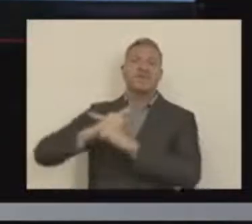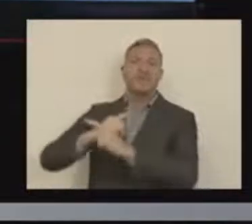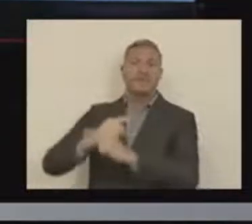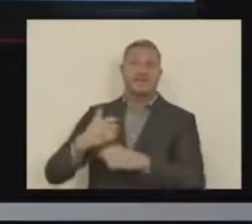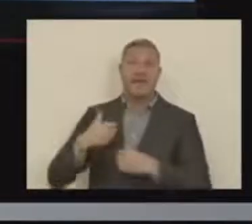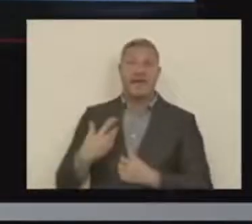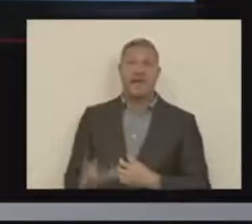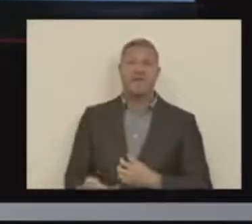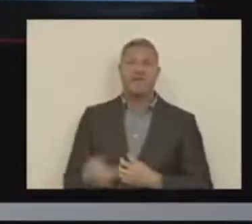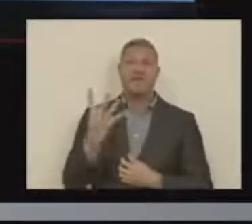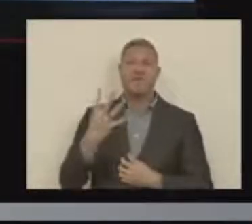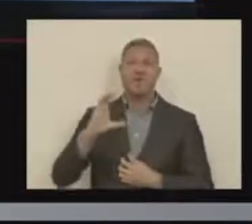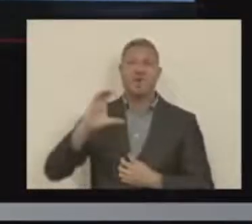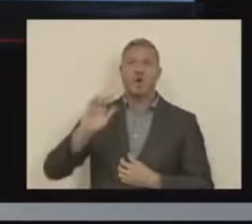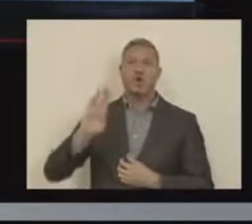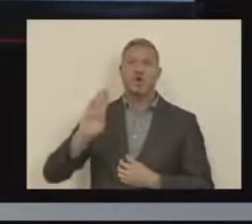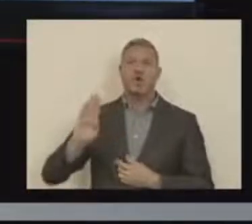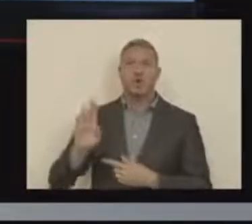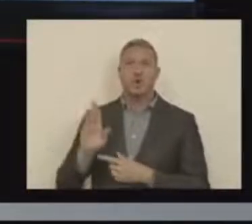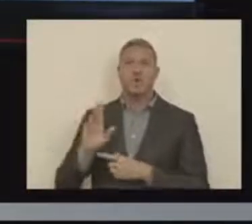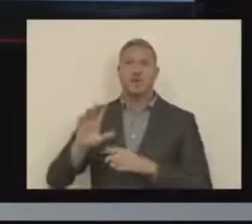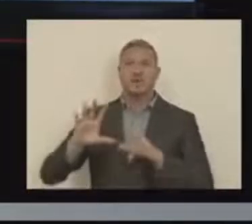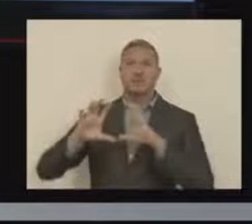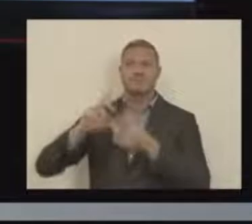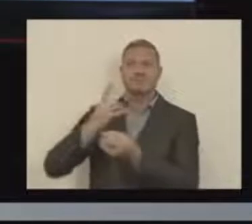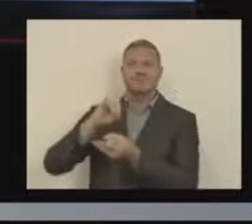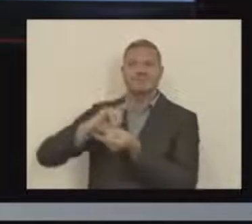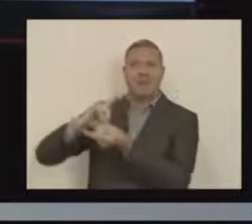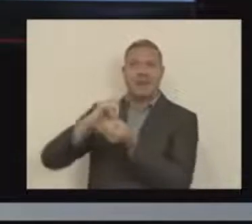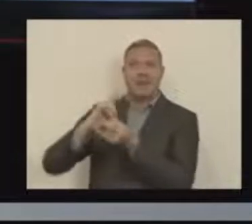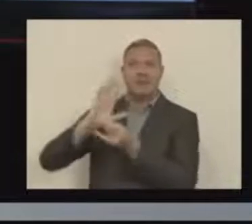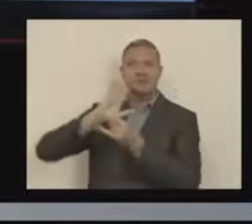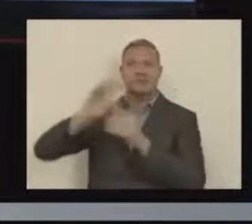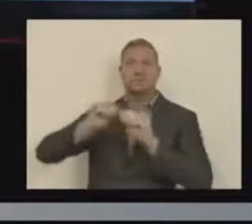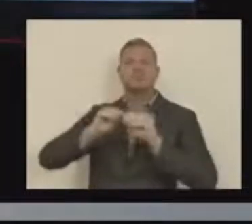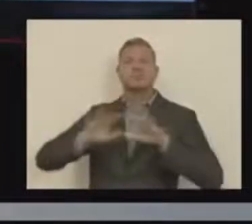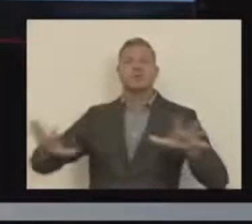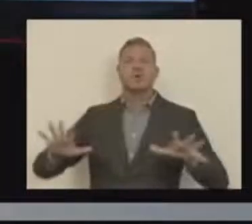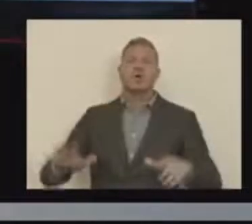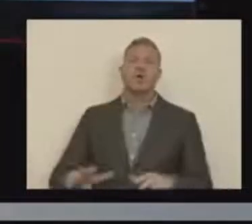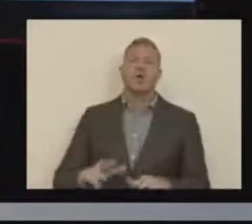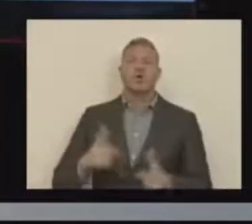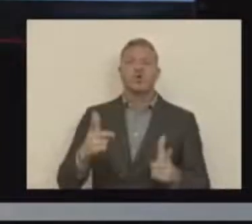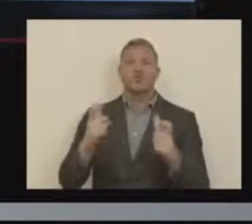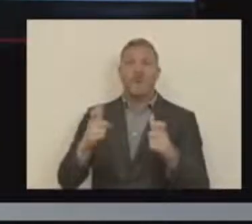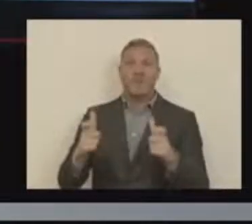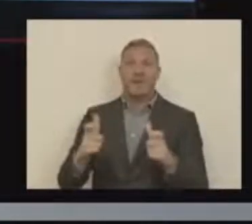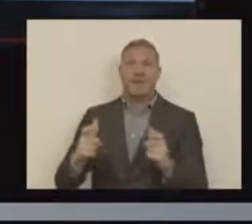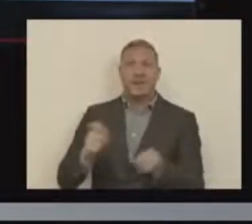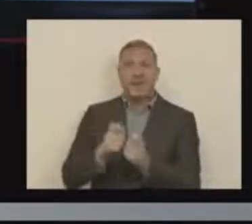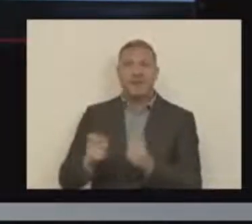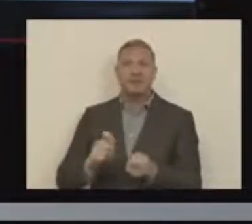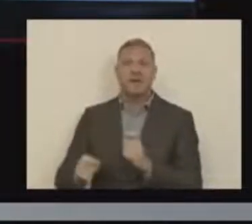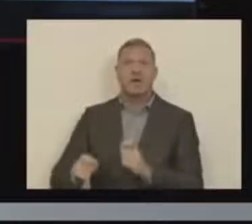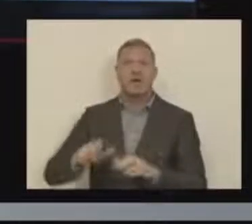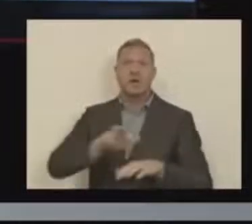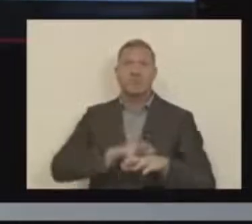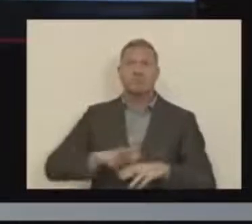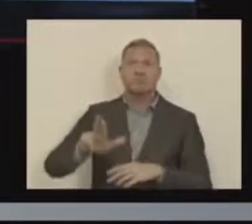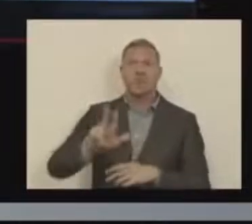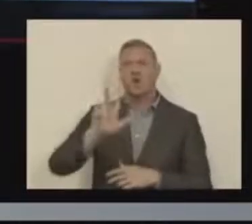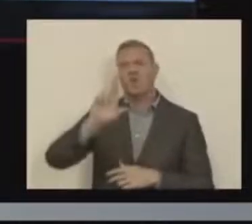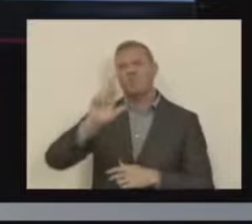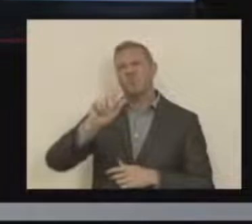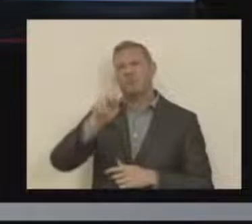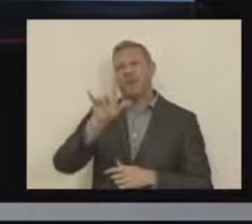part of the DoD Space Test Program's Rapid Agile Launch Initiative, or RALI. This launch is is also